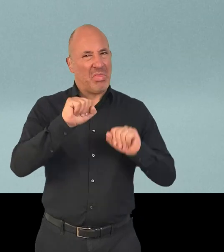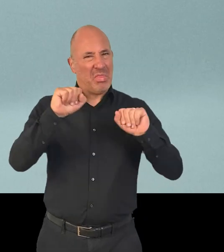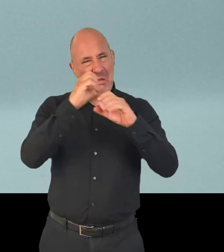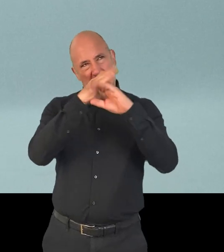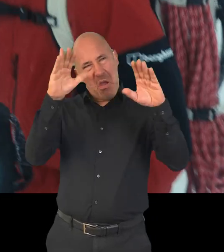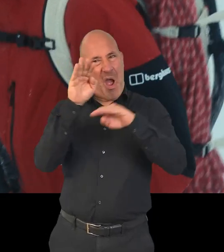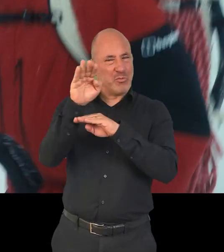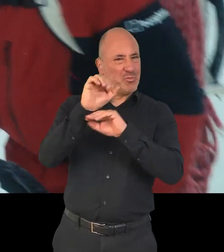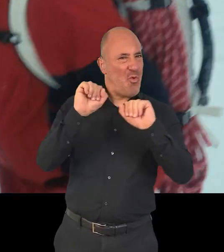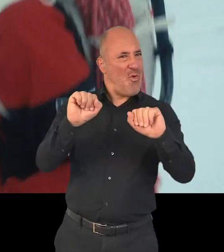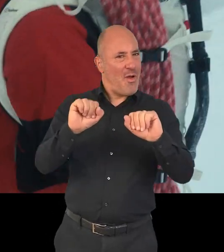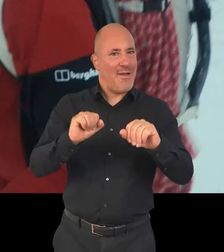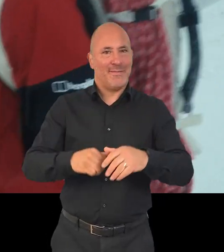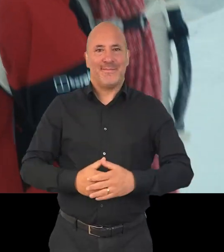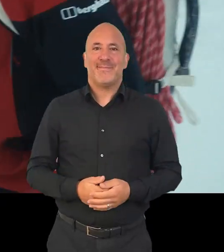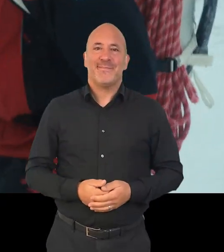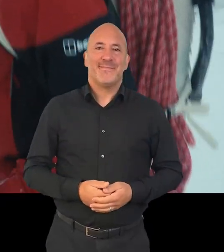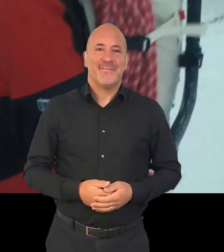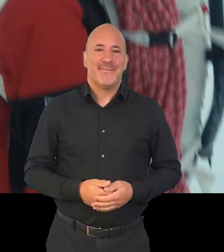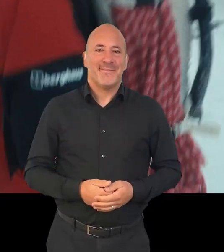male image.